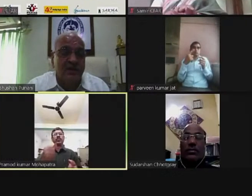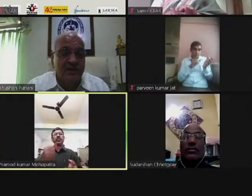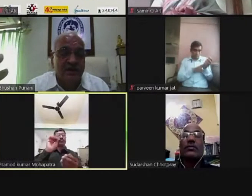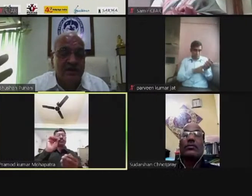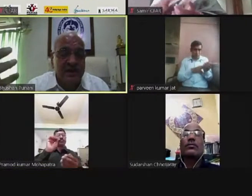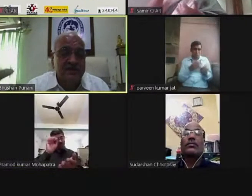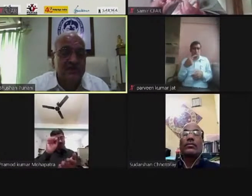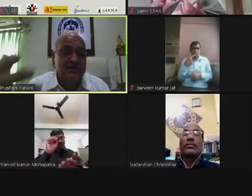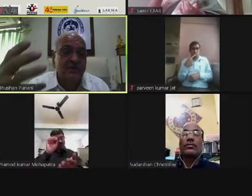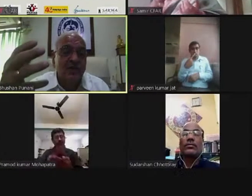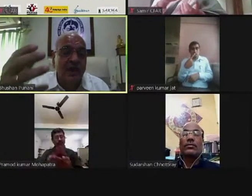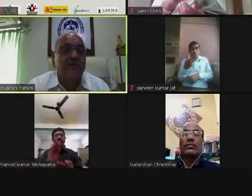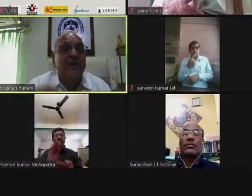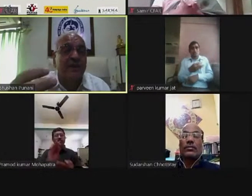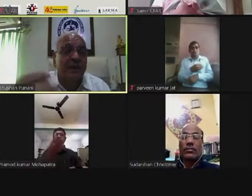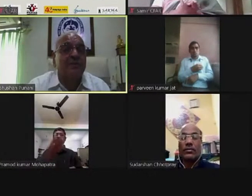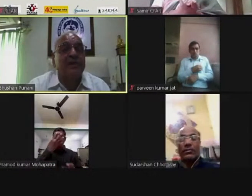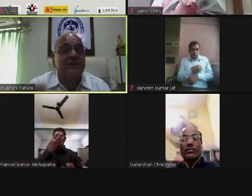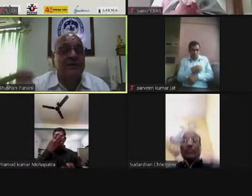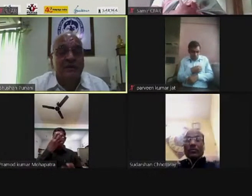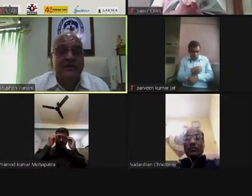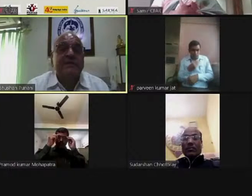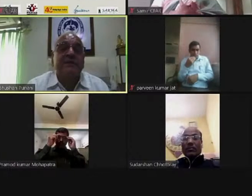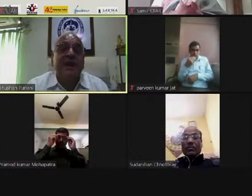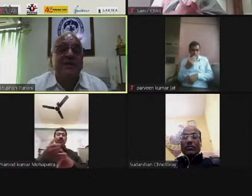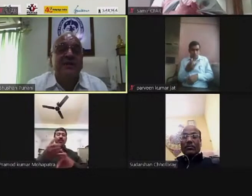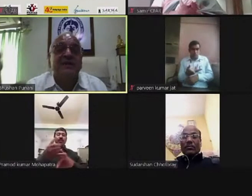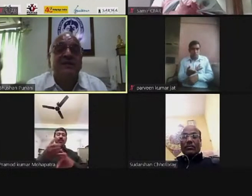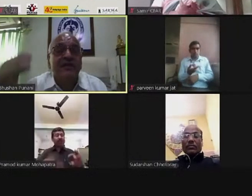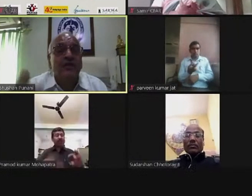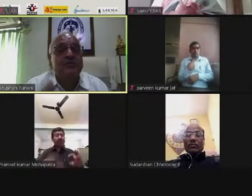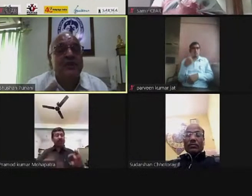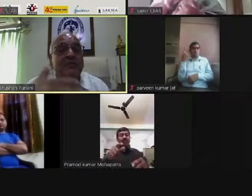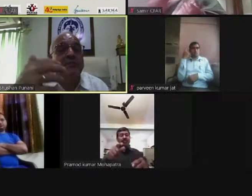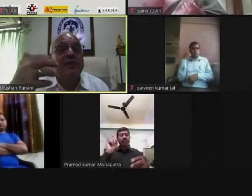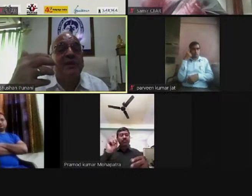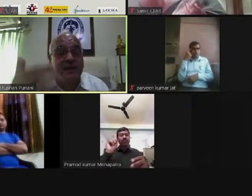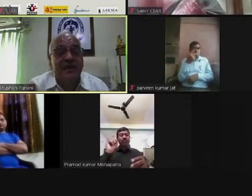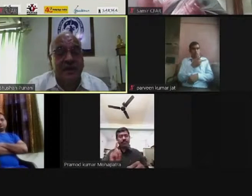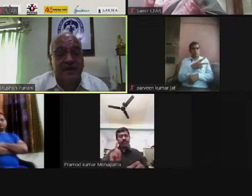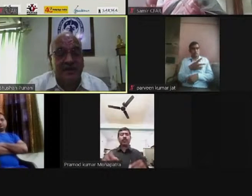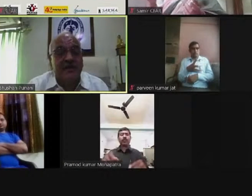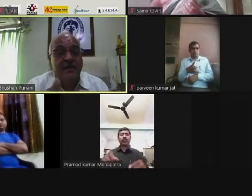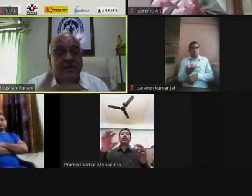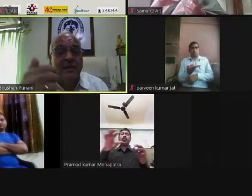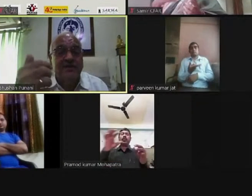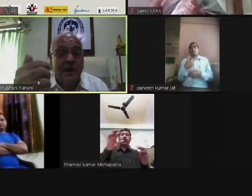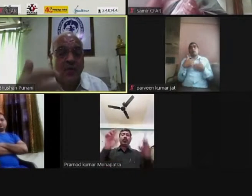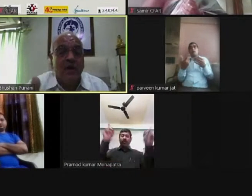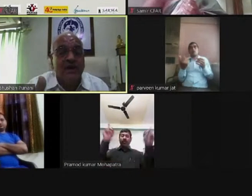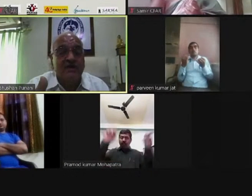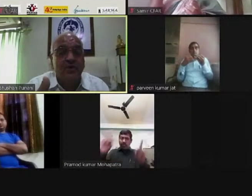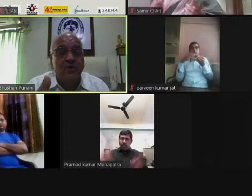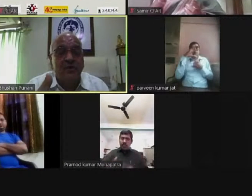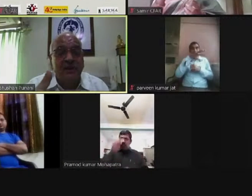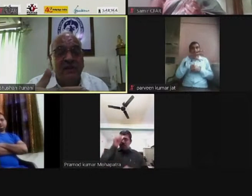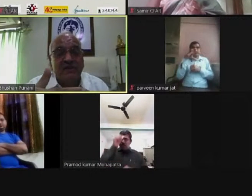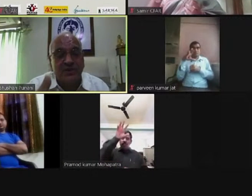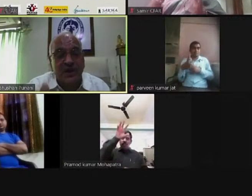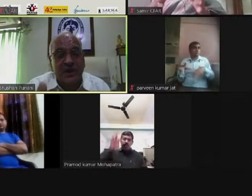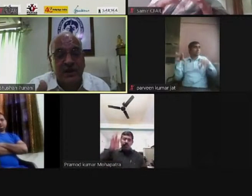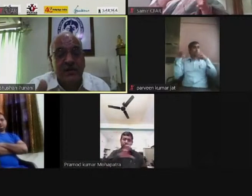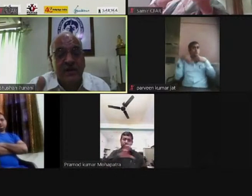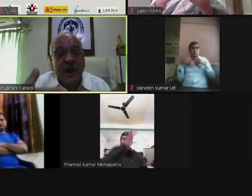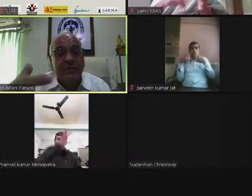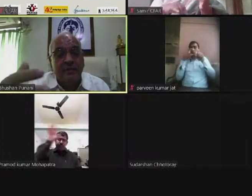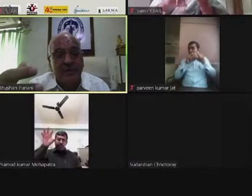And it's very disappointing to say that these sections have none of the states have managed